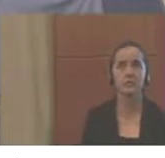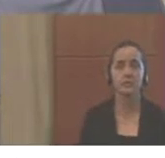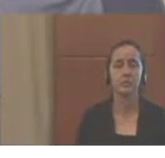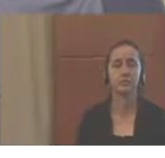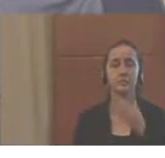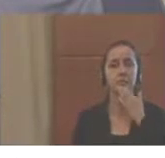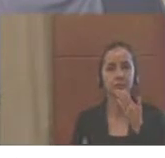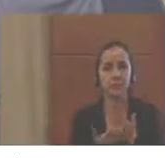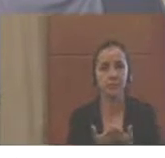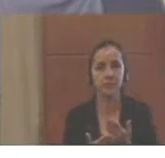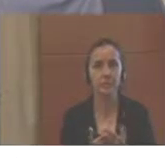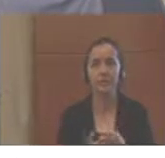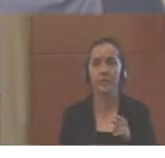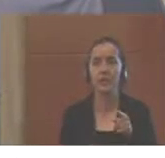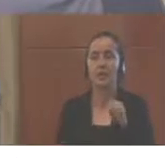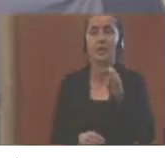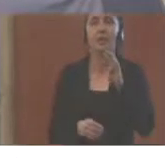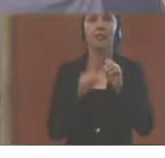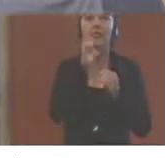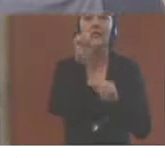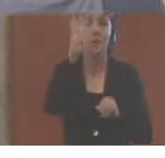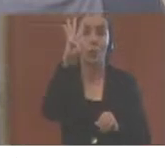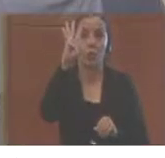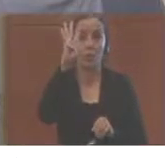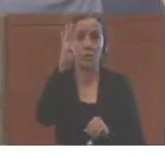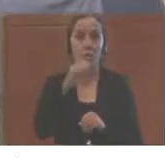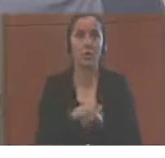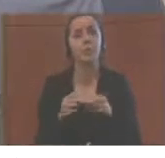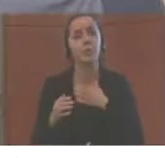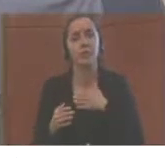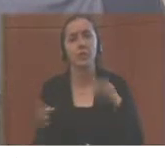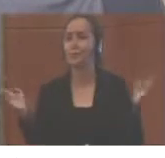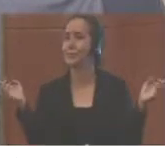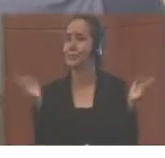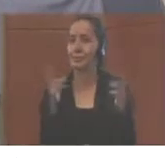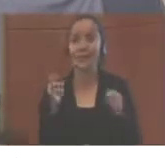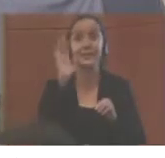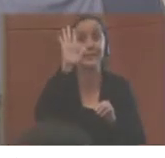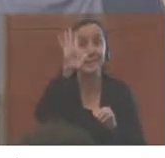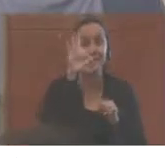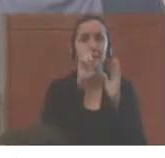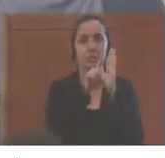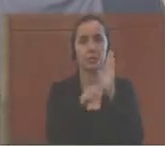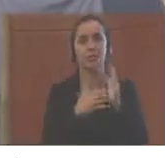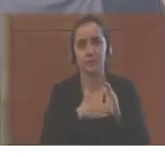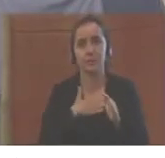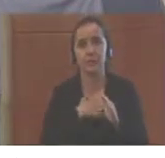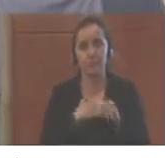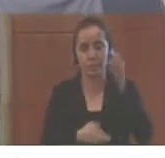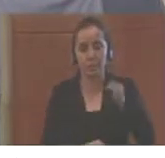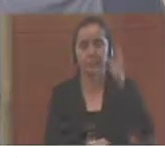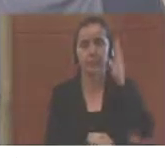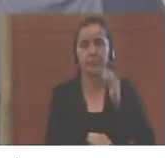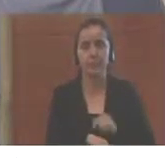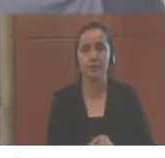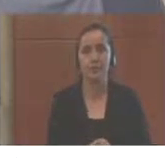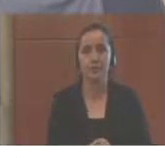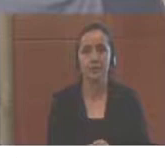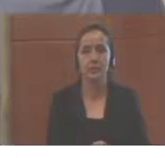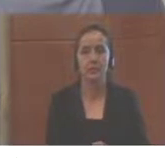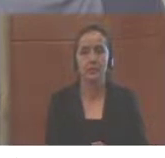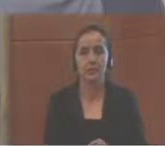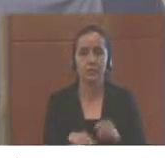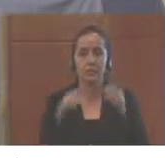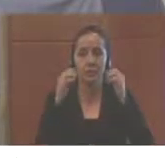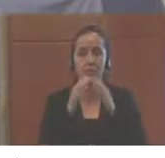Gracias. Nos faltan 4 declaraciones. Thank you. We still have 4 more declarations to go. Please, let's try to keep them to the 5